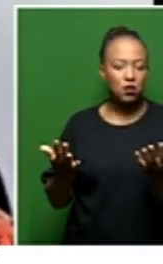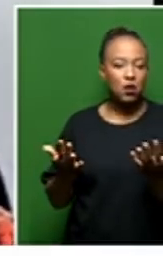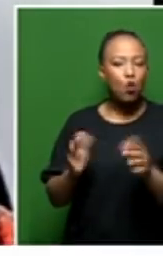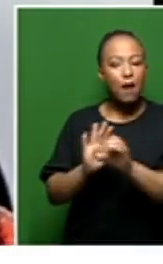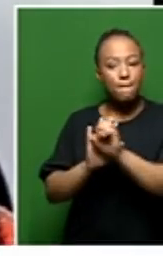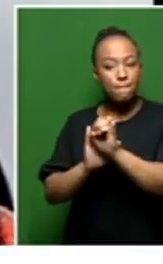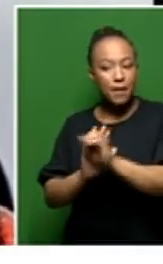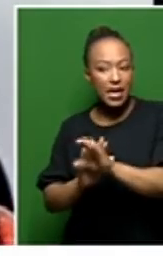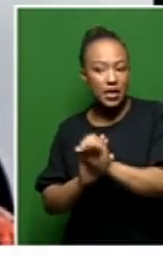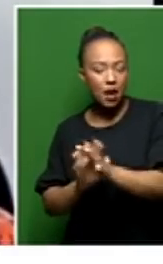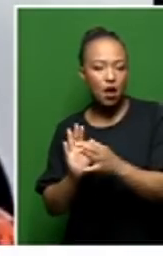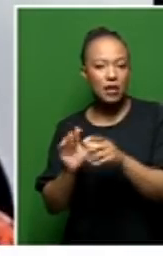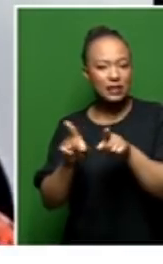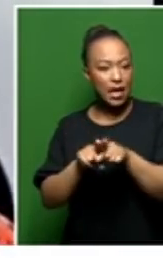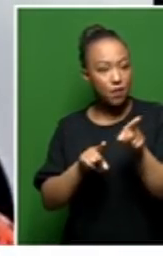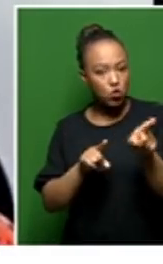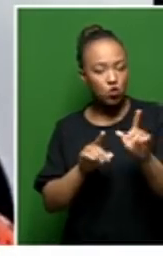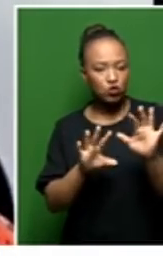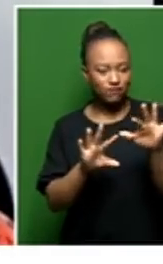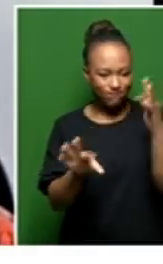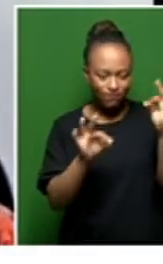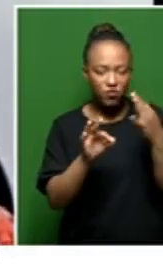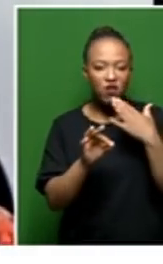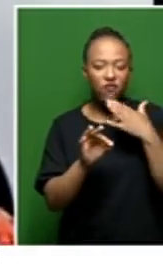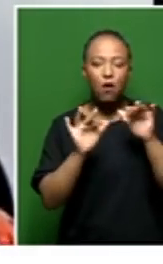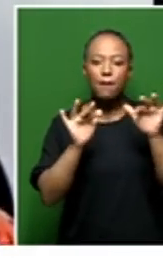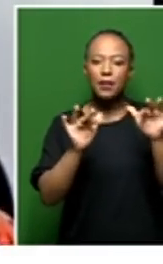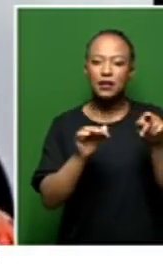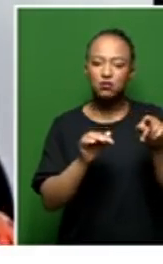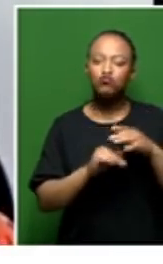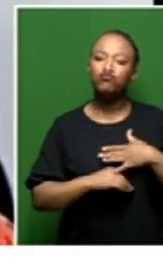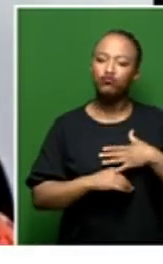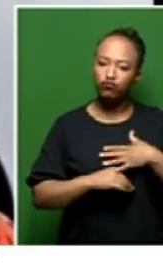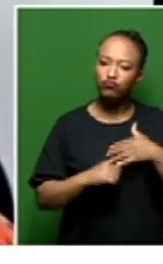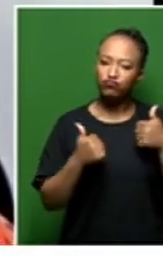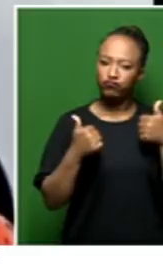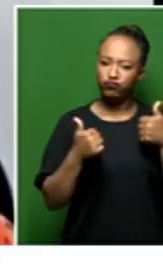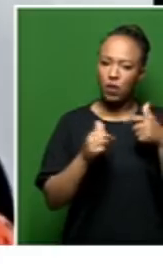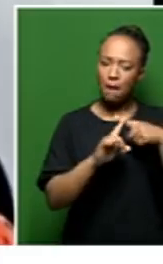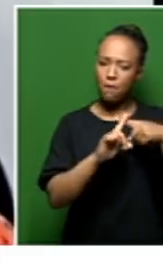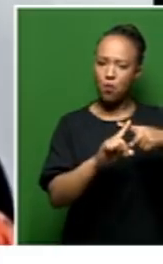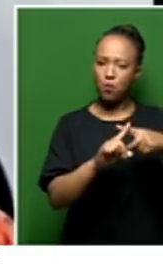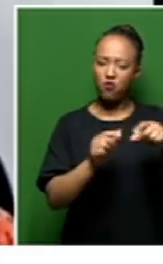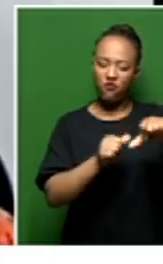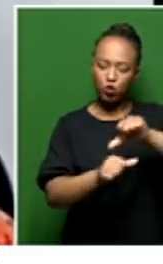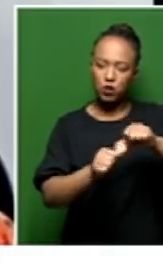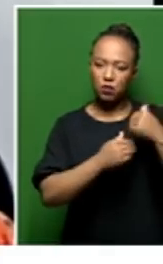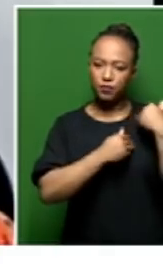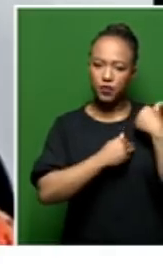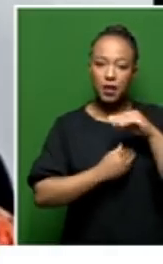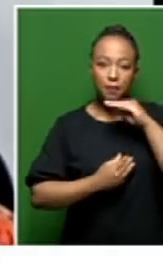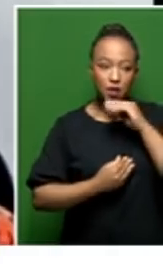you to unpack it for the public, that is encouraging social accountability, which means me, you, and